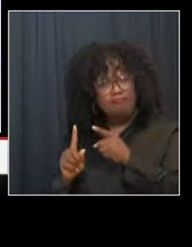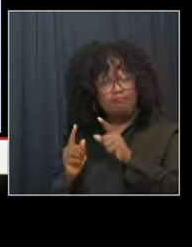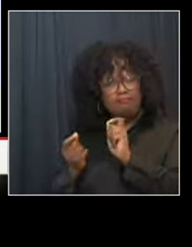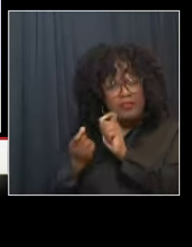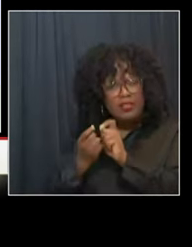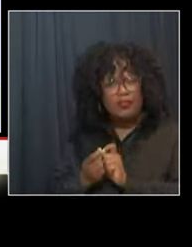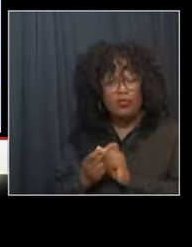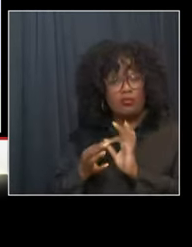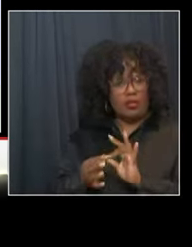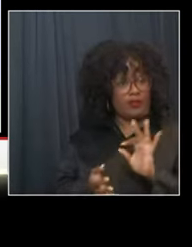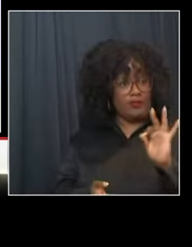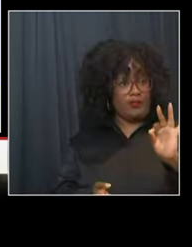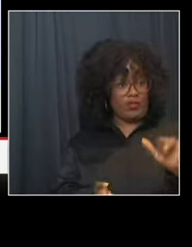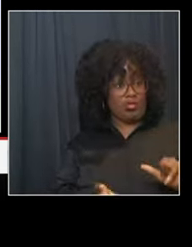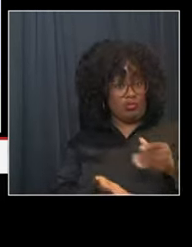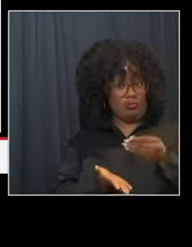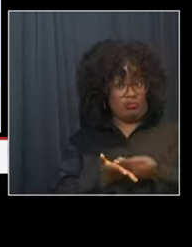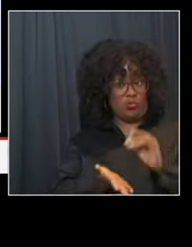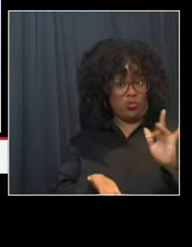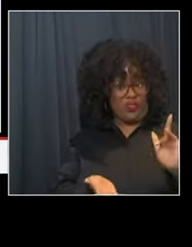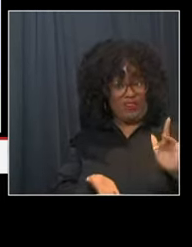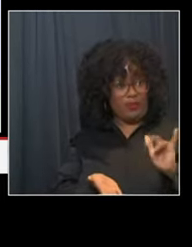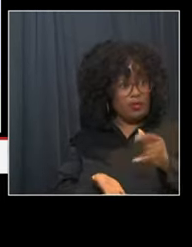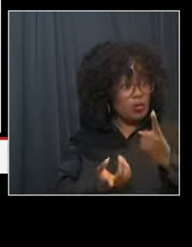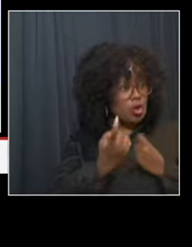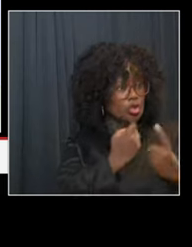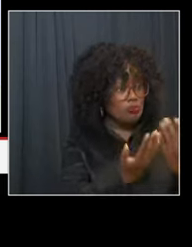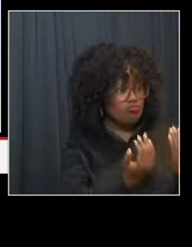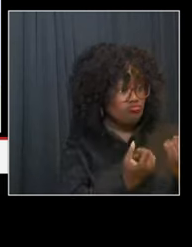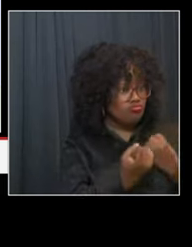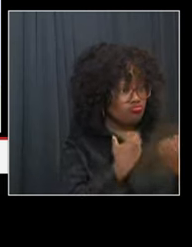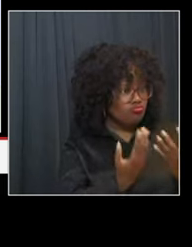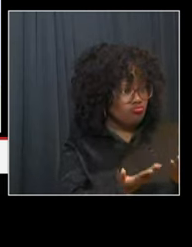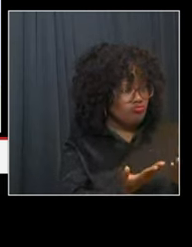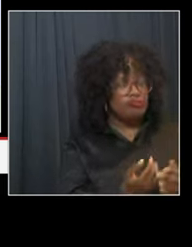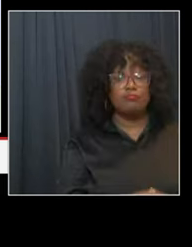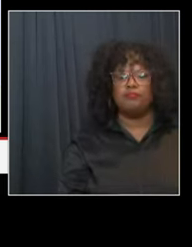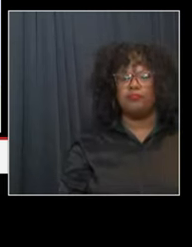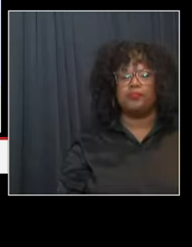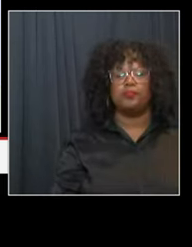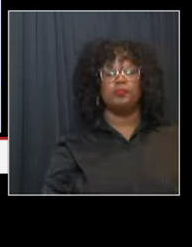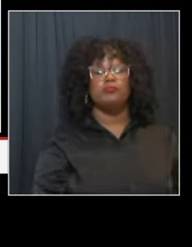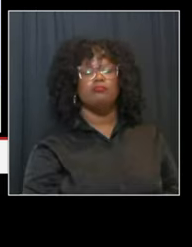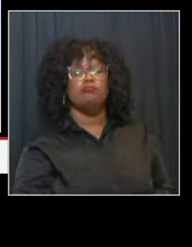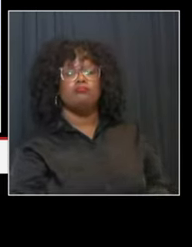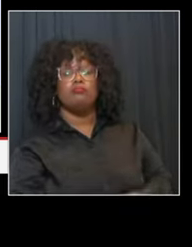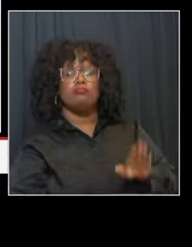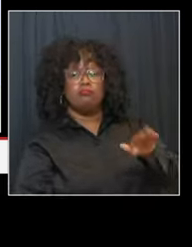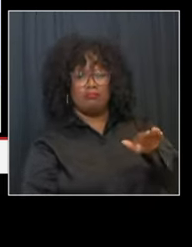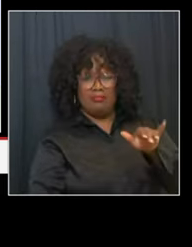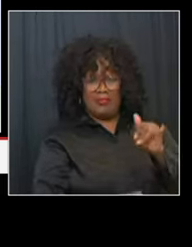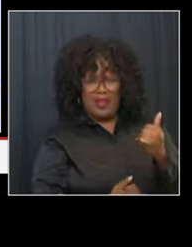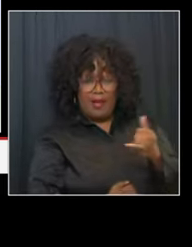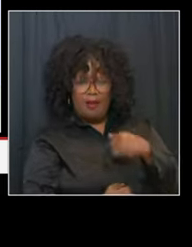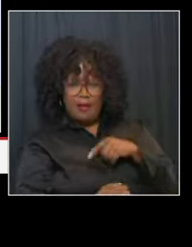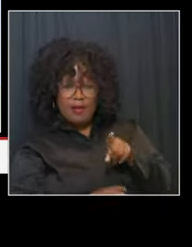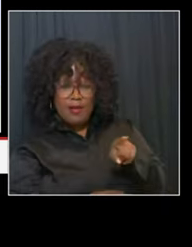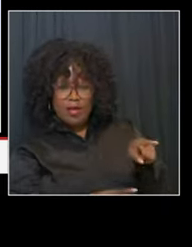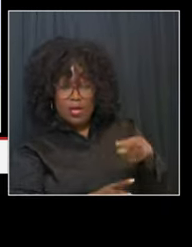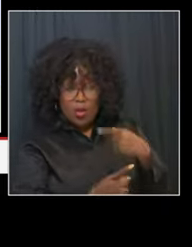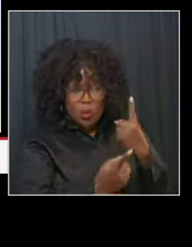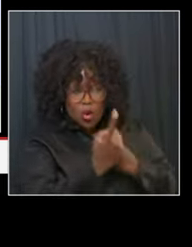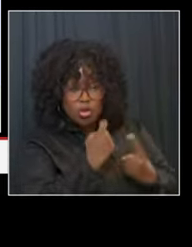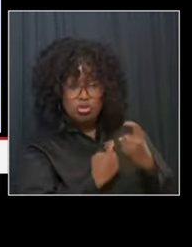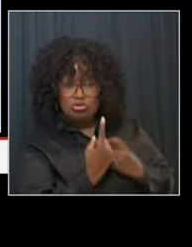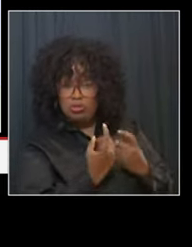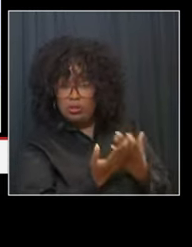mean, I'll ask members if they have any questions specific about 25, and that is before you go on to present 26, correct? Yes. Okay. Does anybody